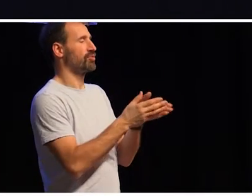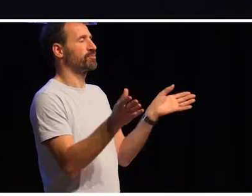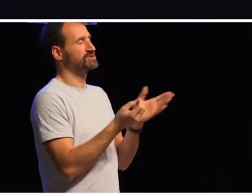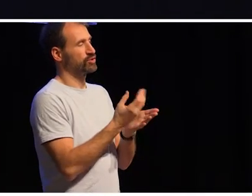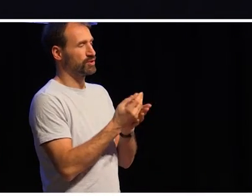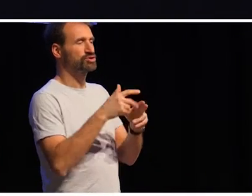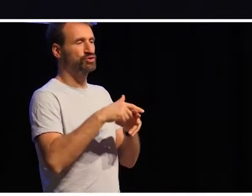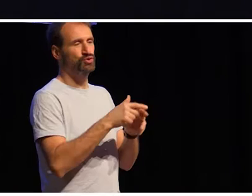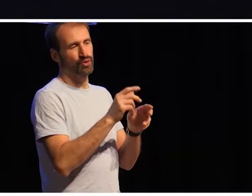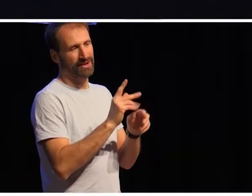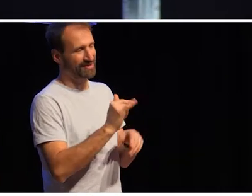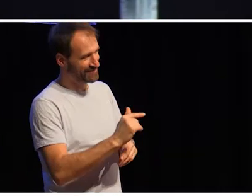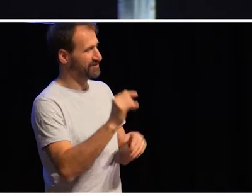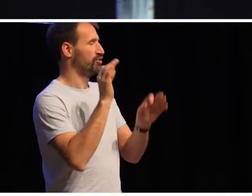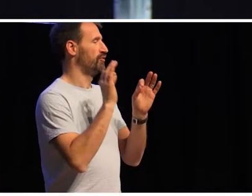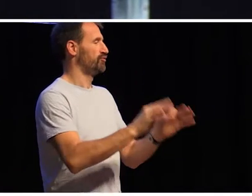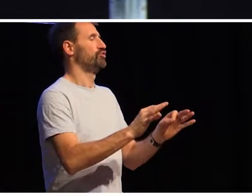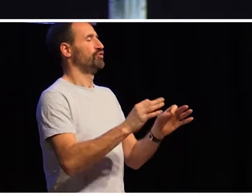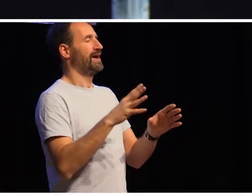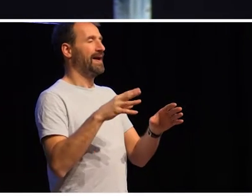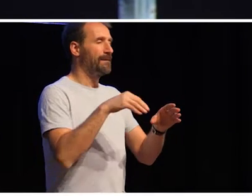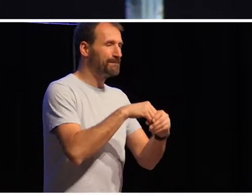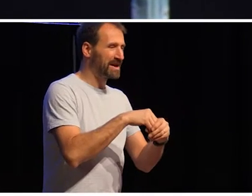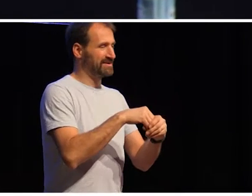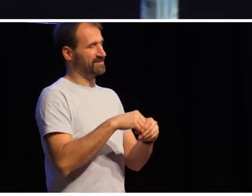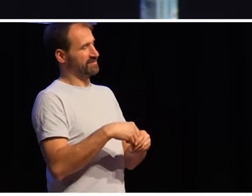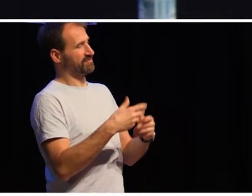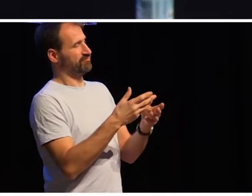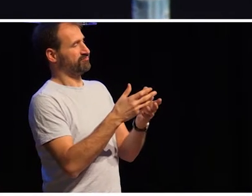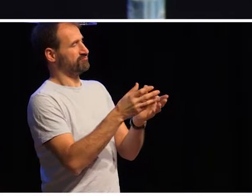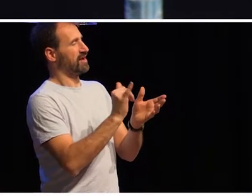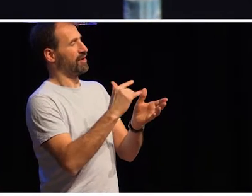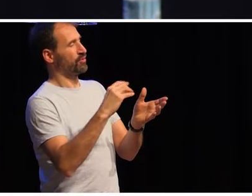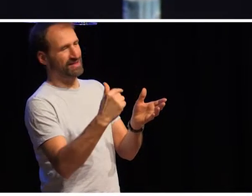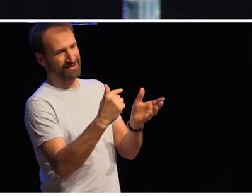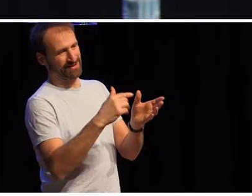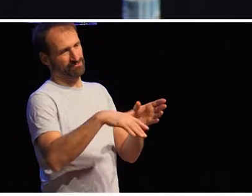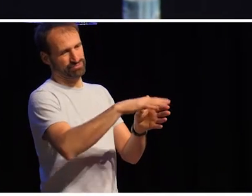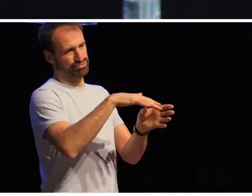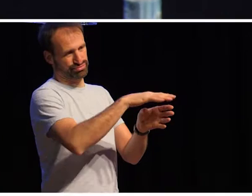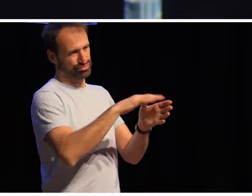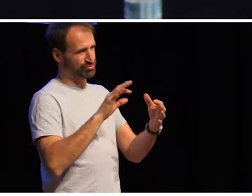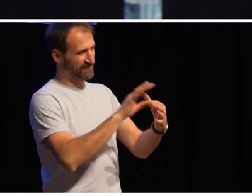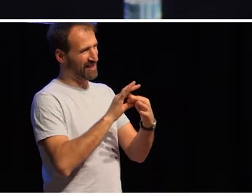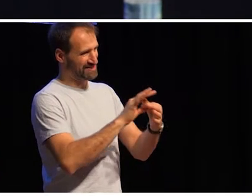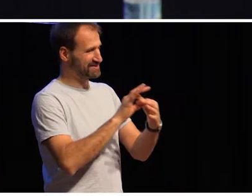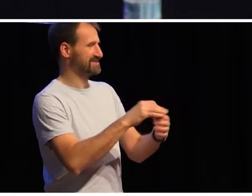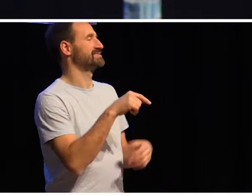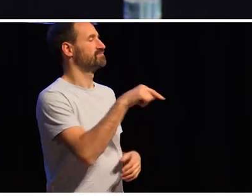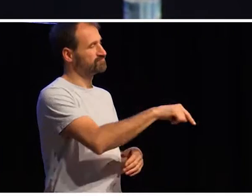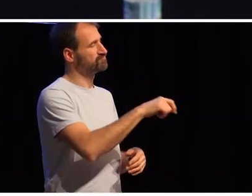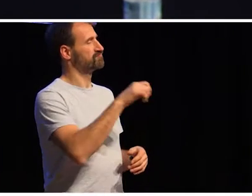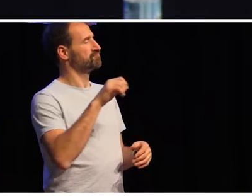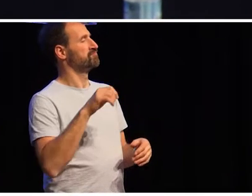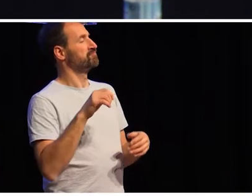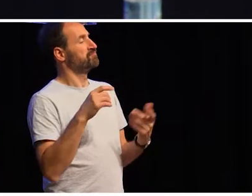services. From the word embedded in it, you can see that this is targeted at devices,